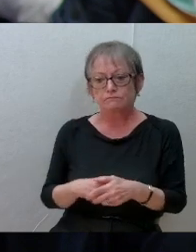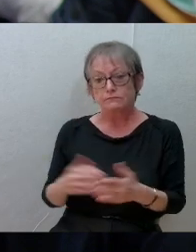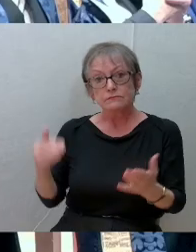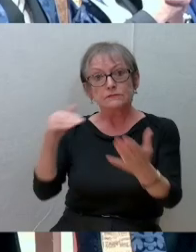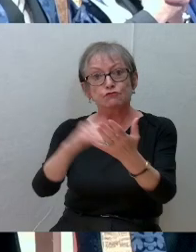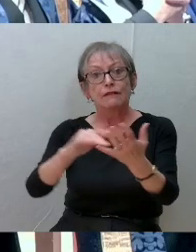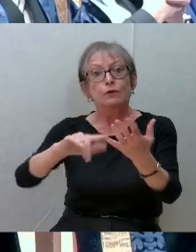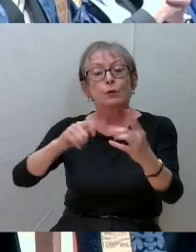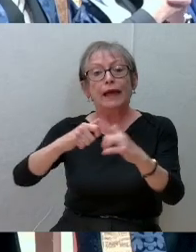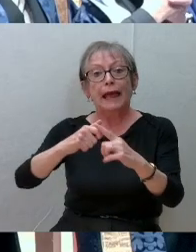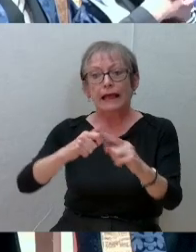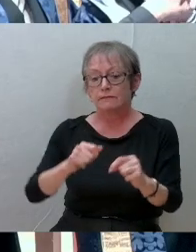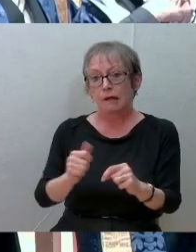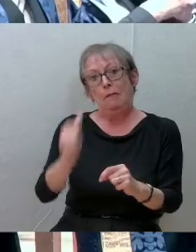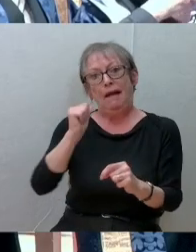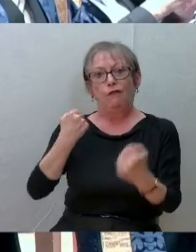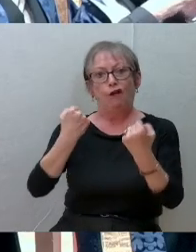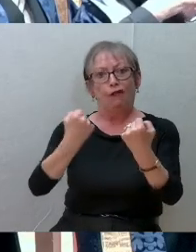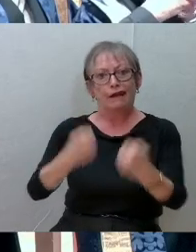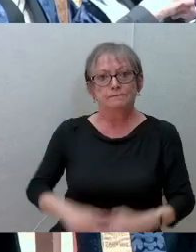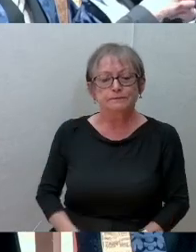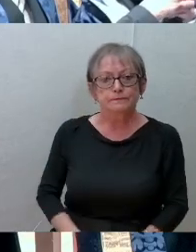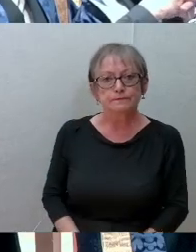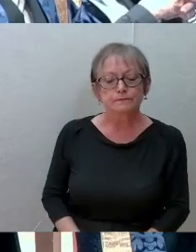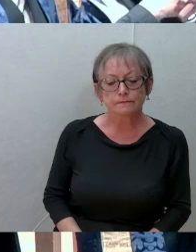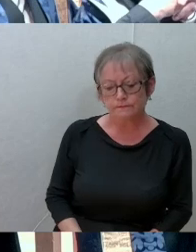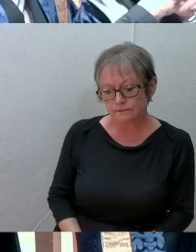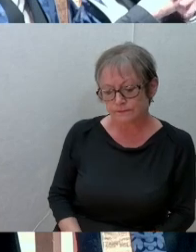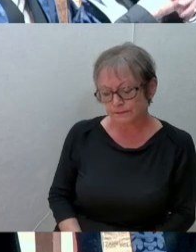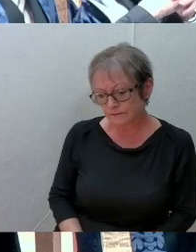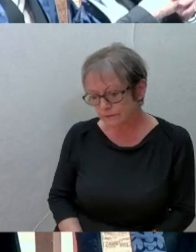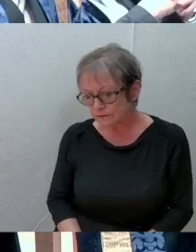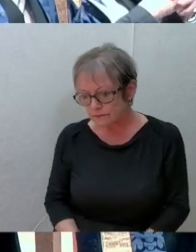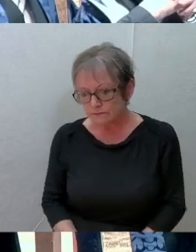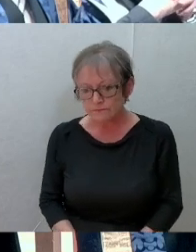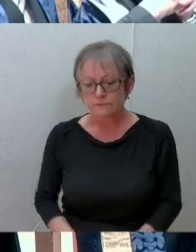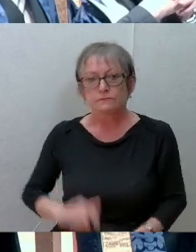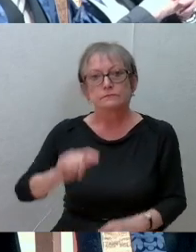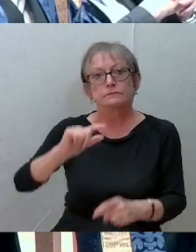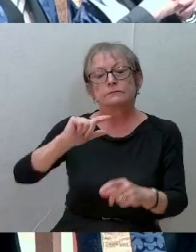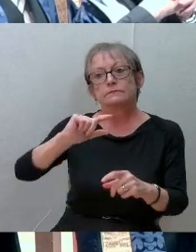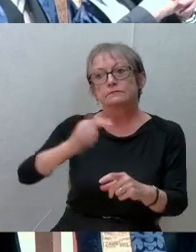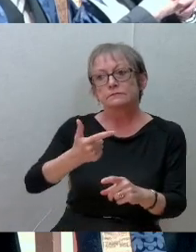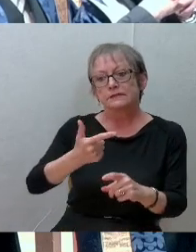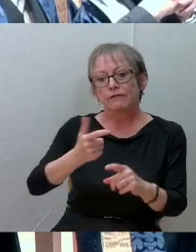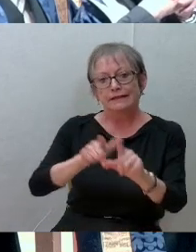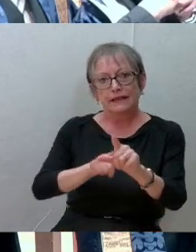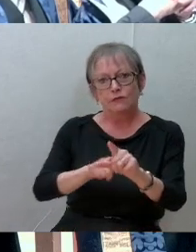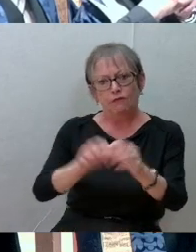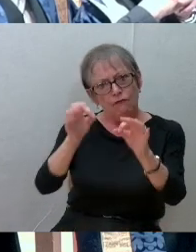UK in the back of a lorry. I only had 7 years of formal